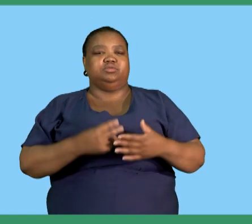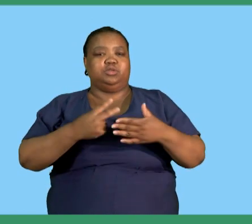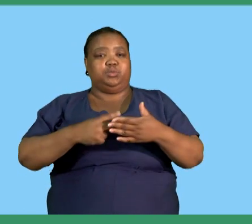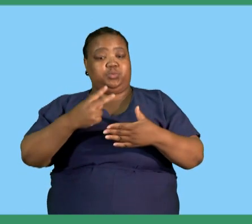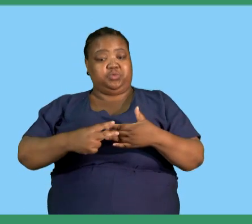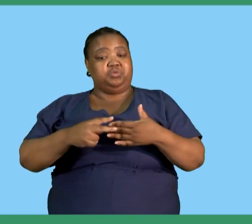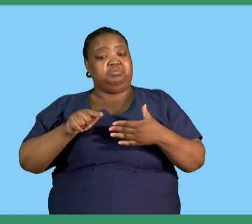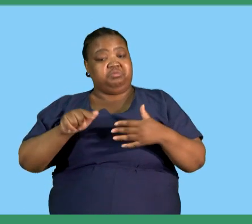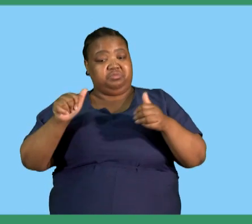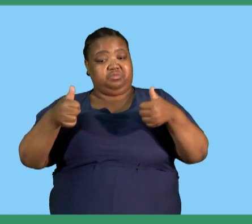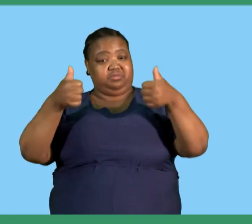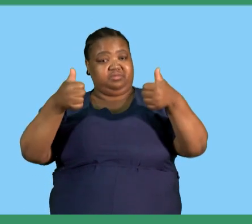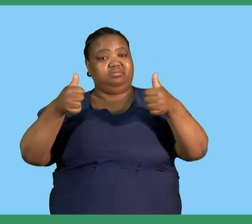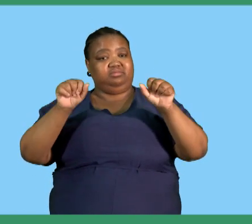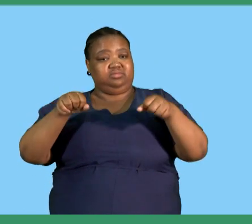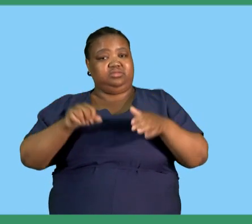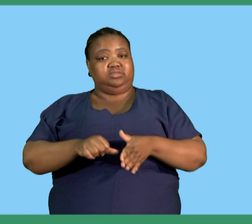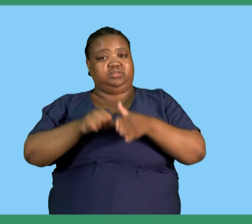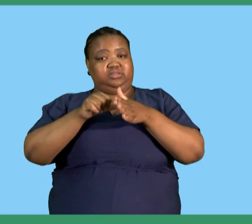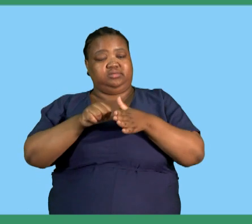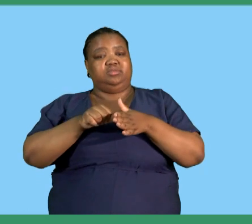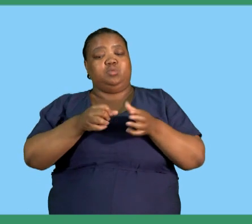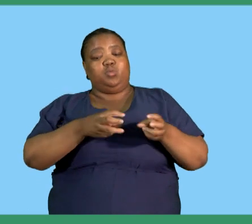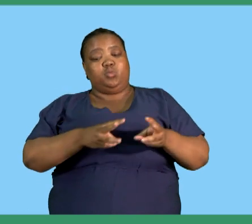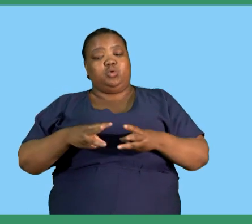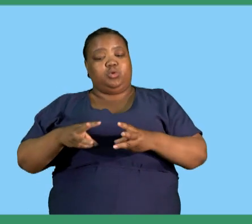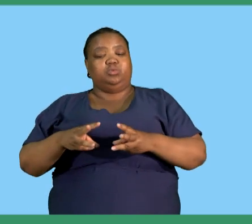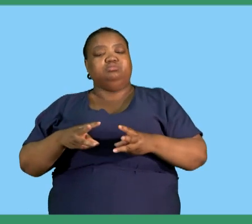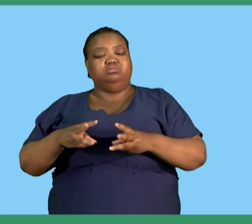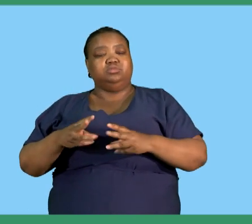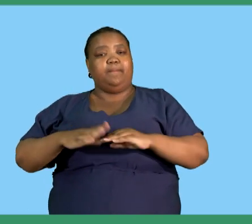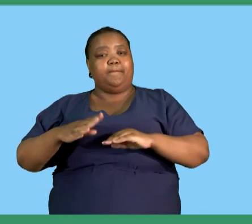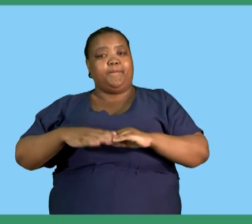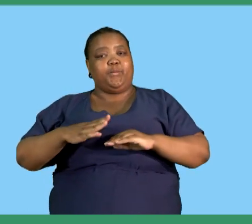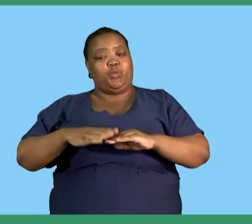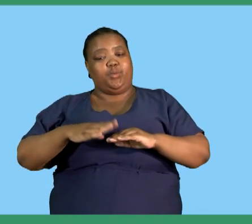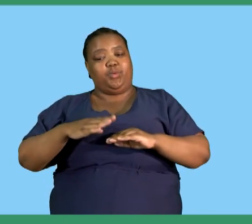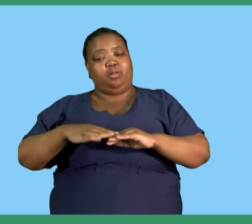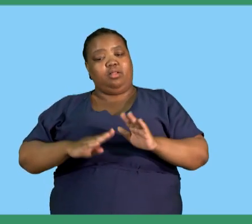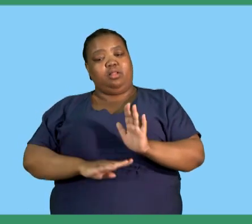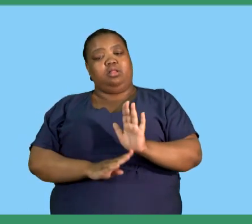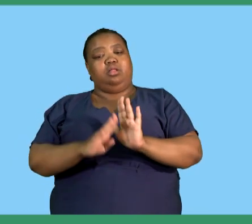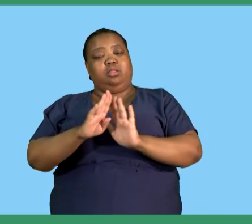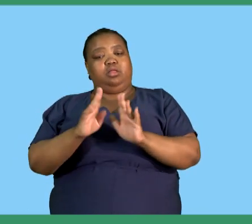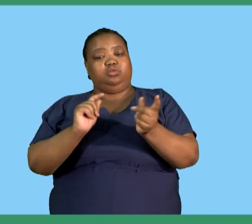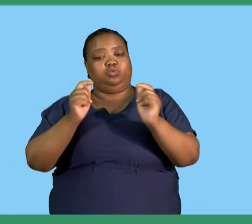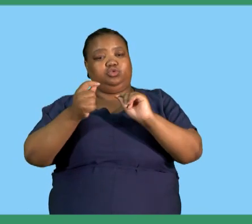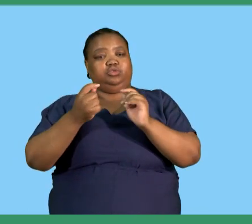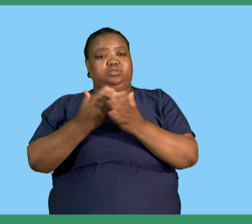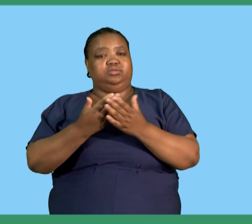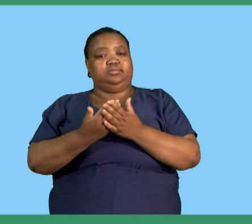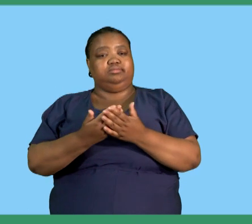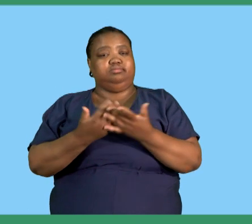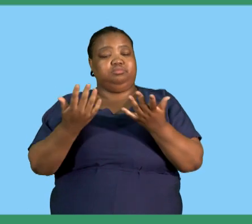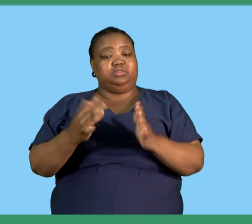Right, if the project is viable, you need to find ways to increase the forces for change. All right, so